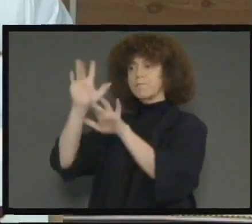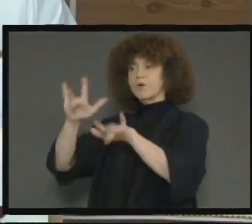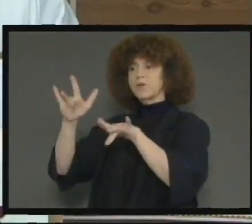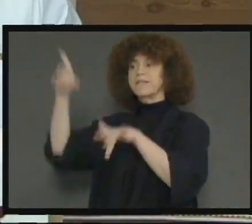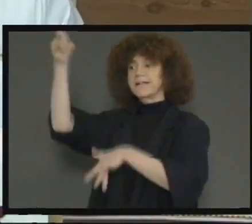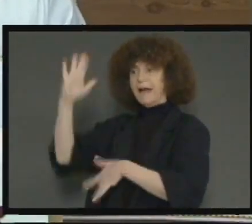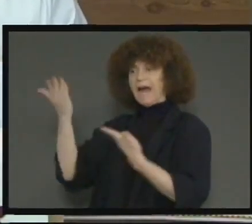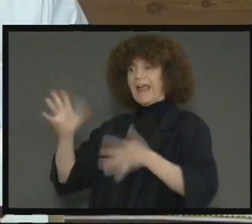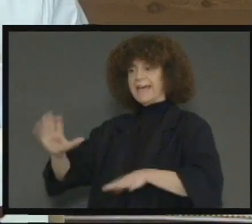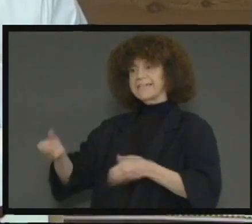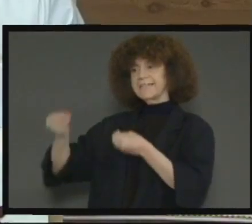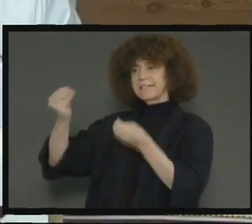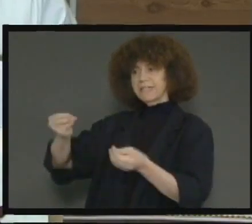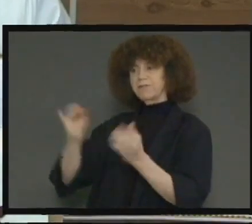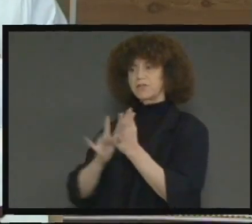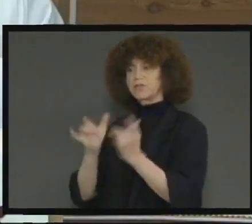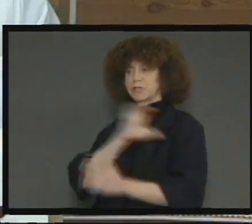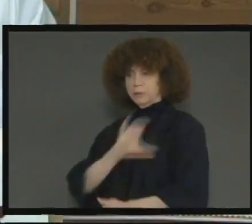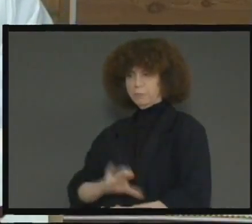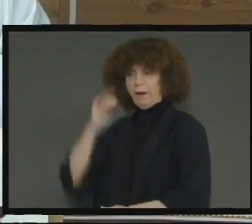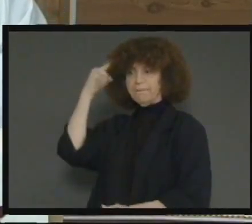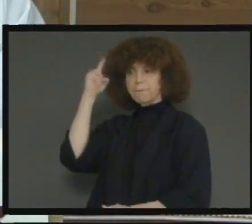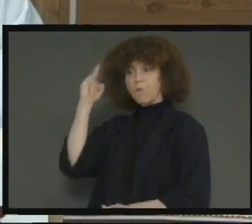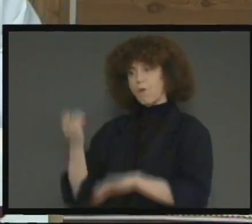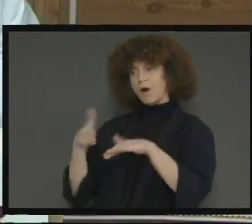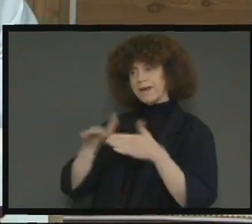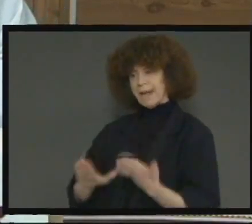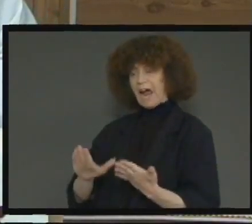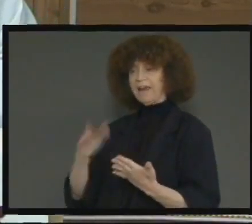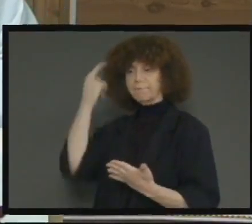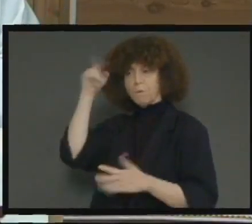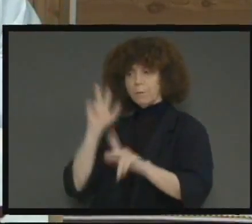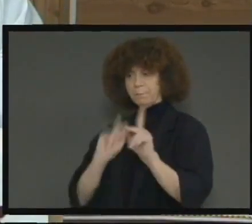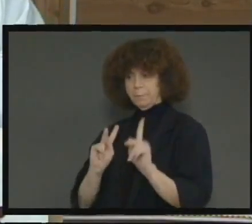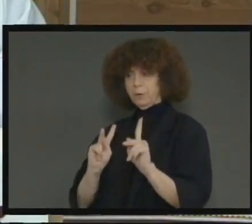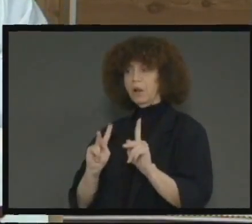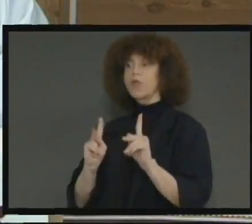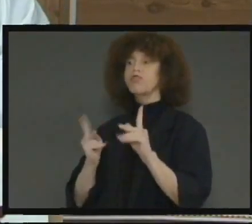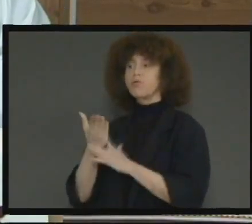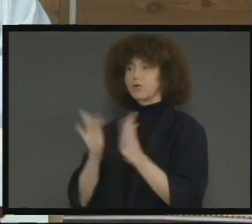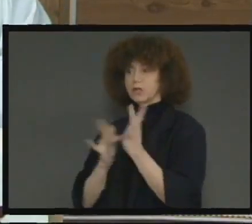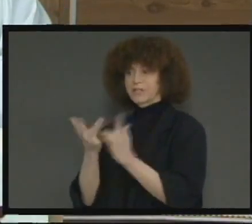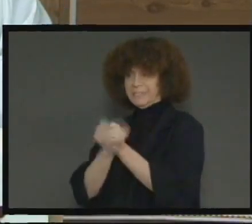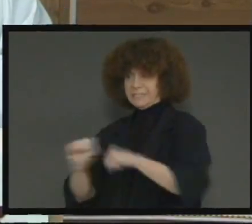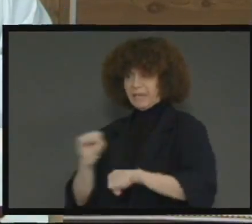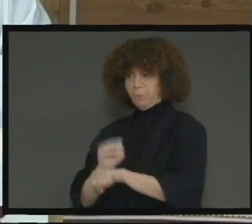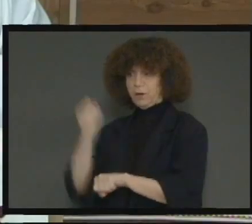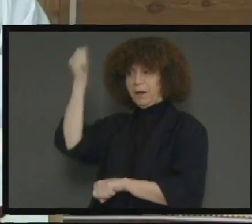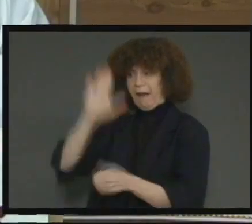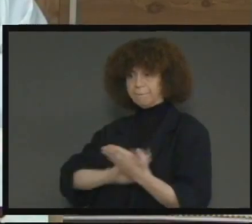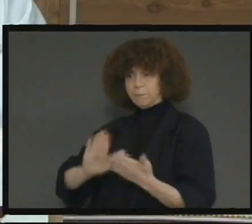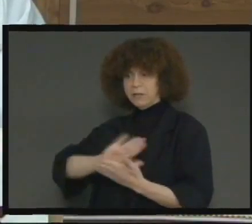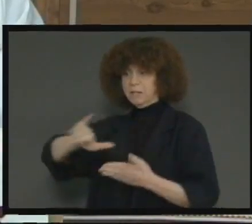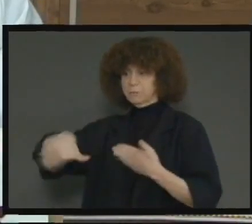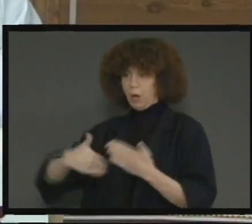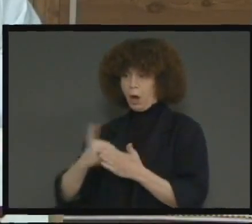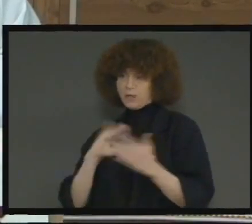us, and lead us, so that we may delight in your will and walk in your ways to the glory of your holy name. Amen.